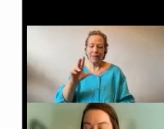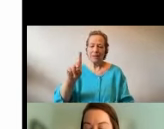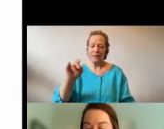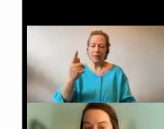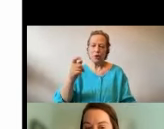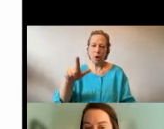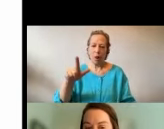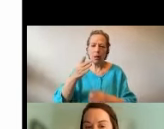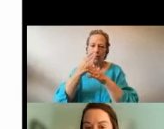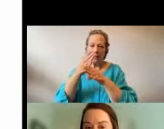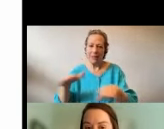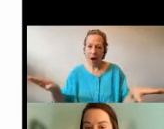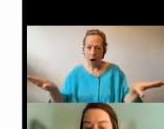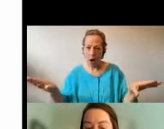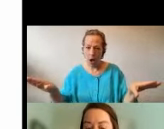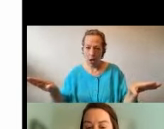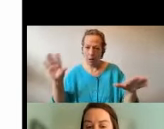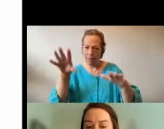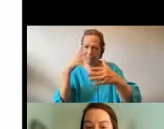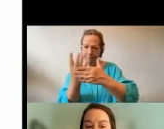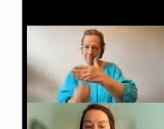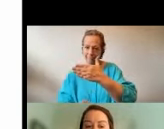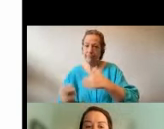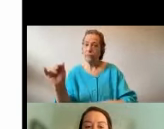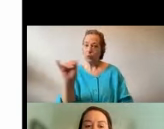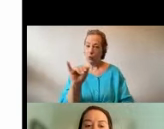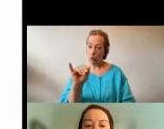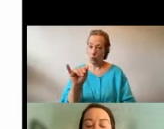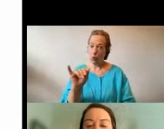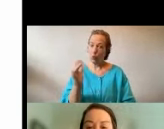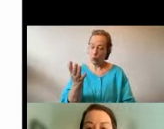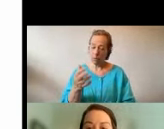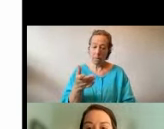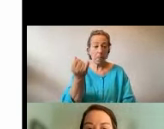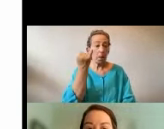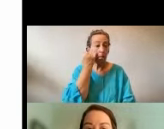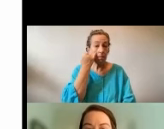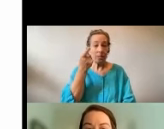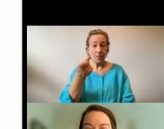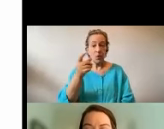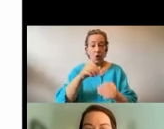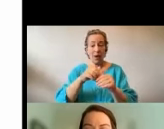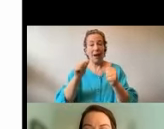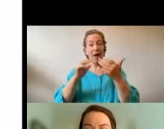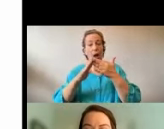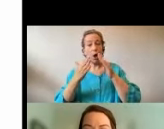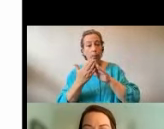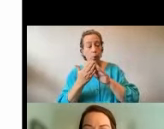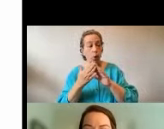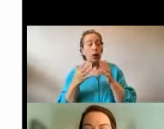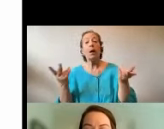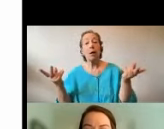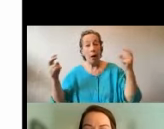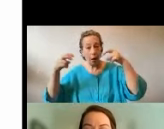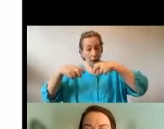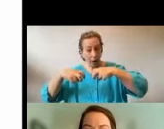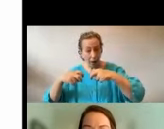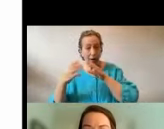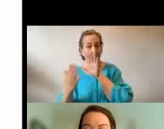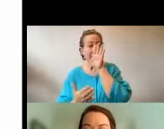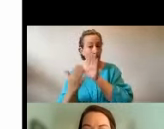as well. So let's say you are in a community where folks can meet in person. And let's say maybe you're